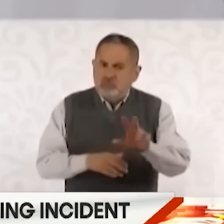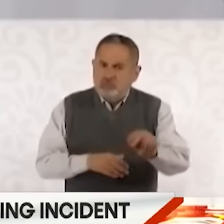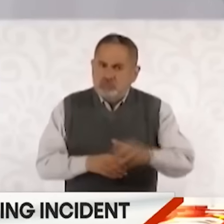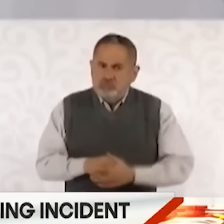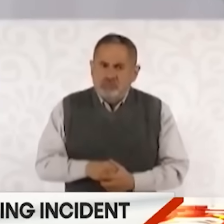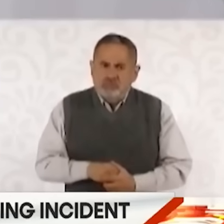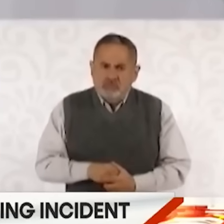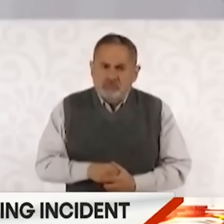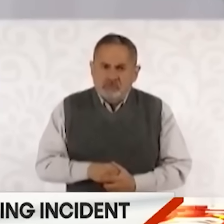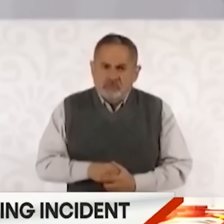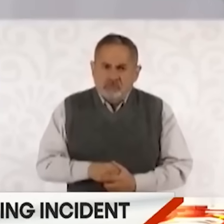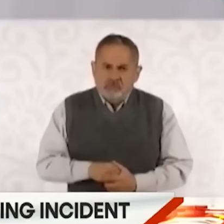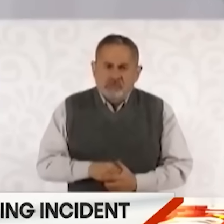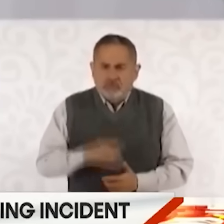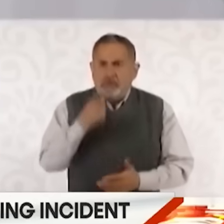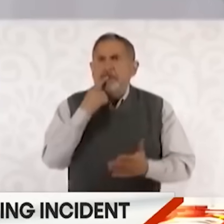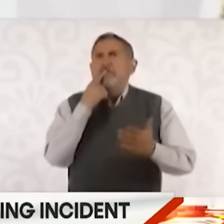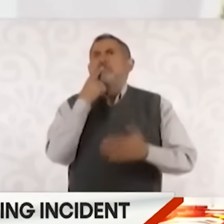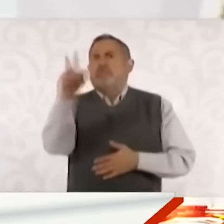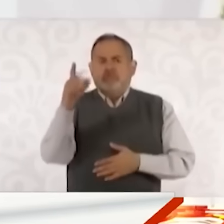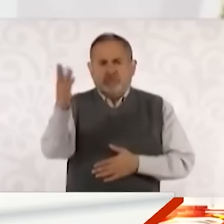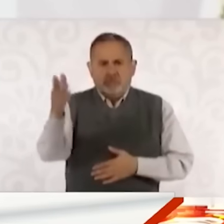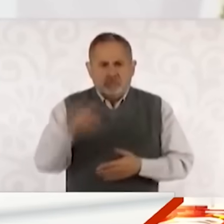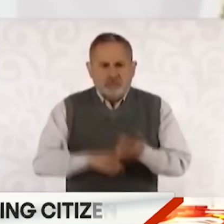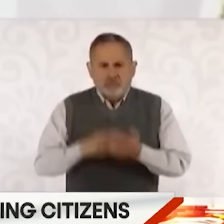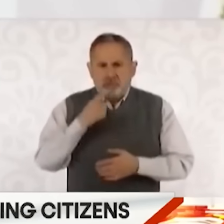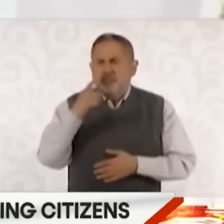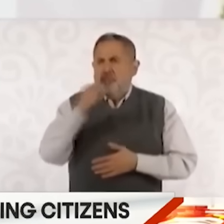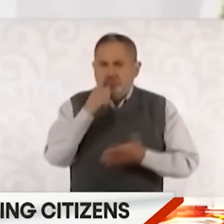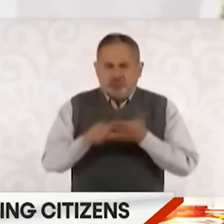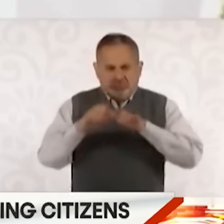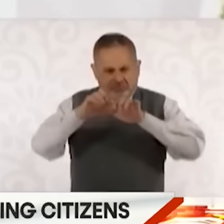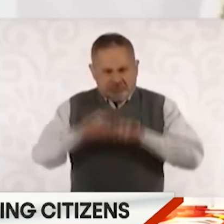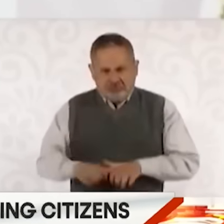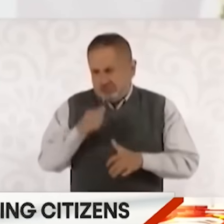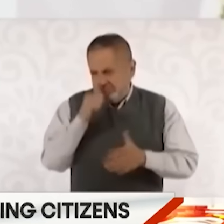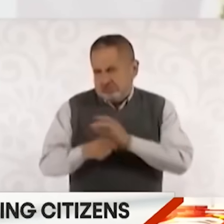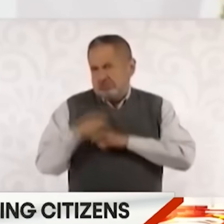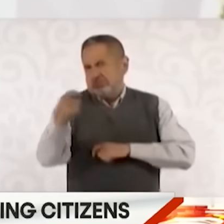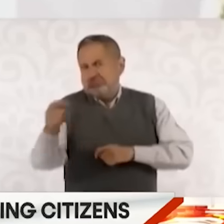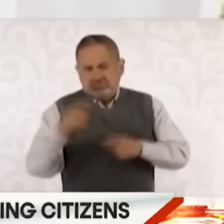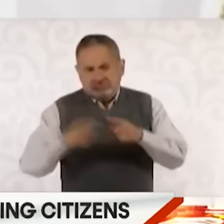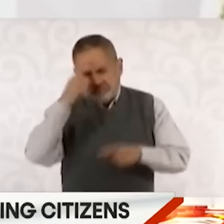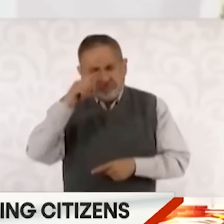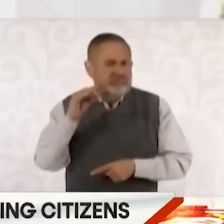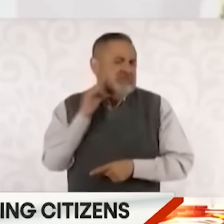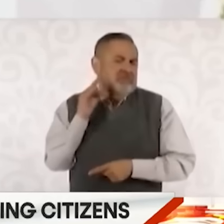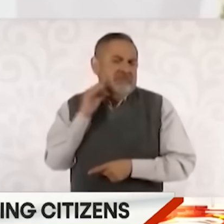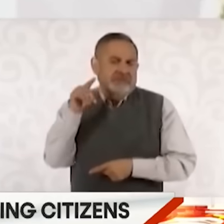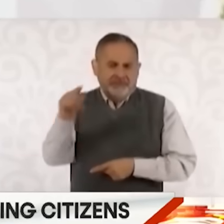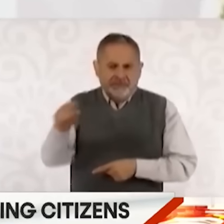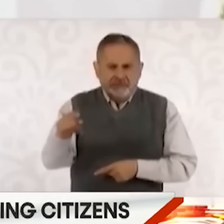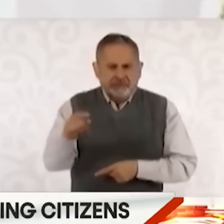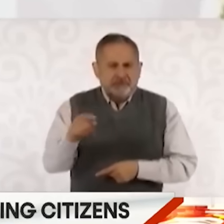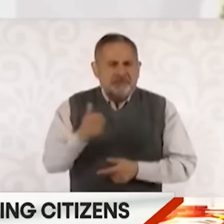it formally before the public prosecutor without privileges, because we cannot let this pass. This is about women's dignity and